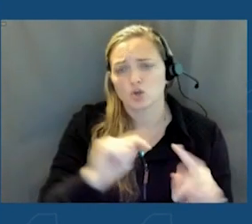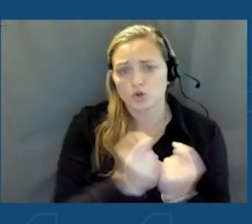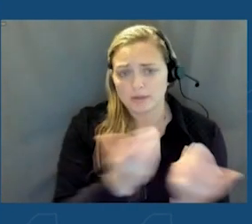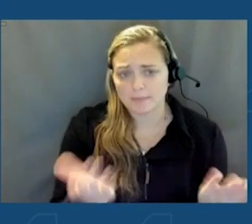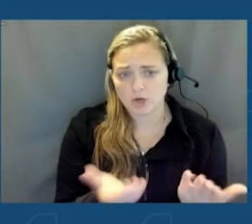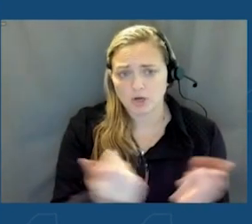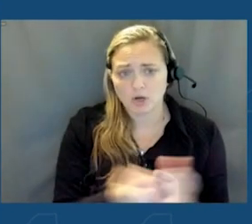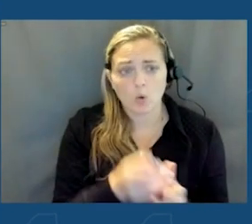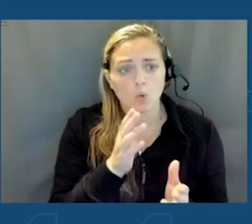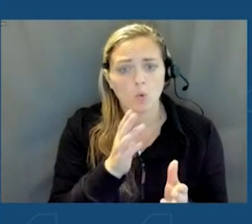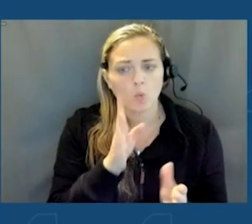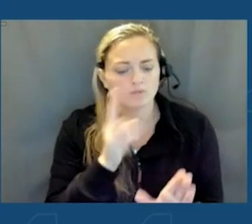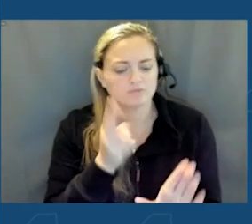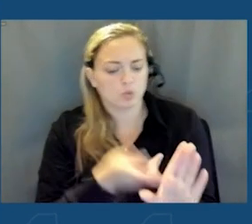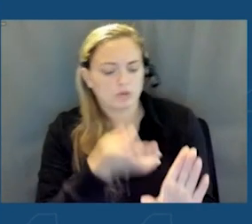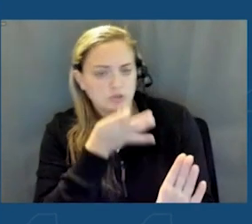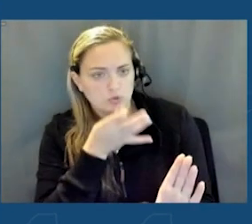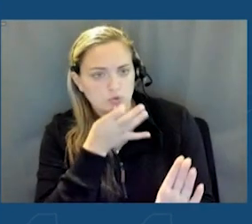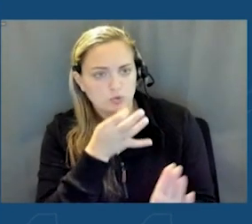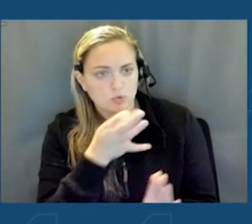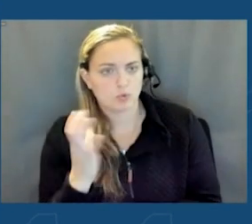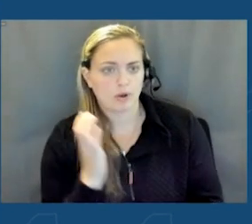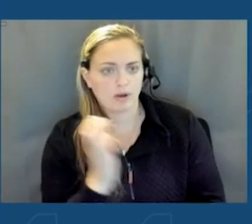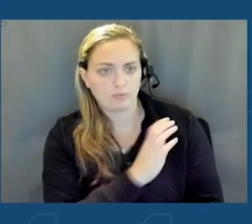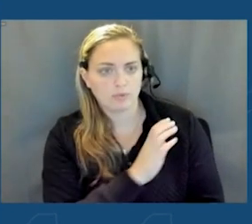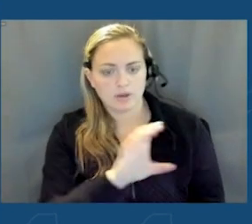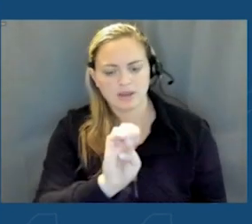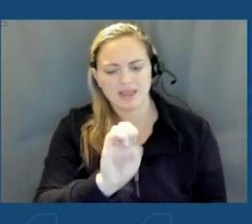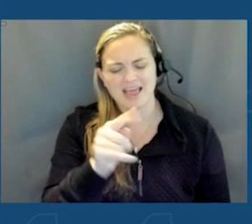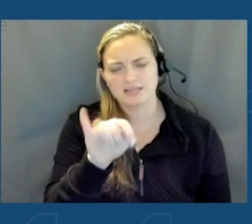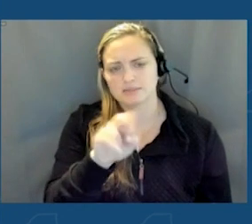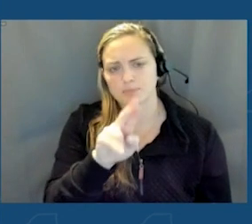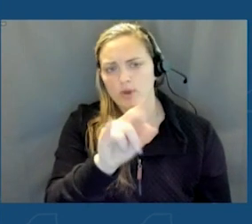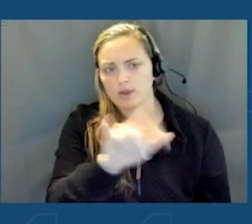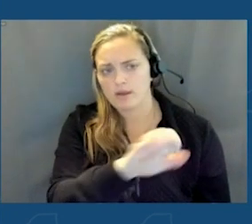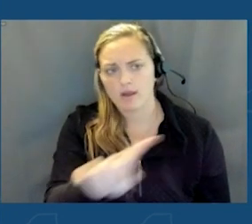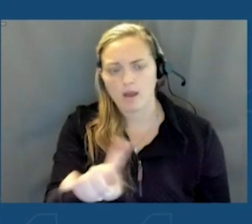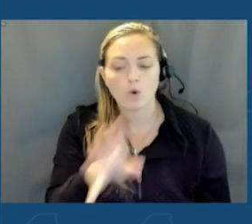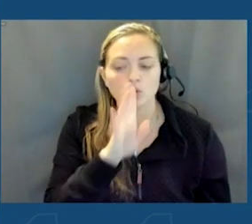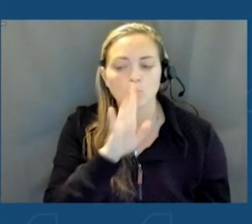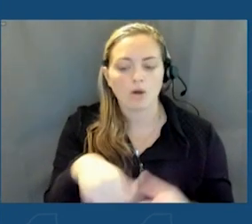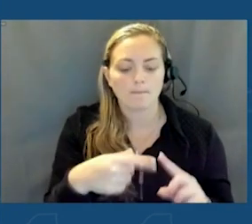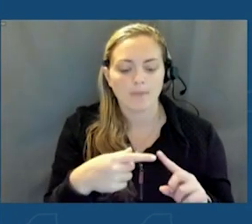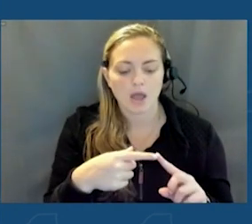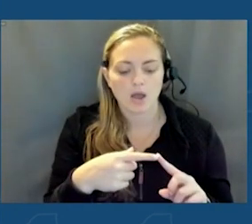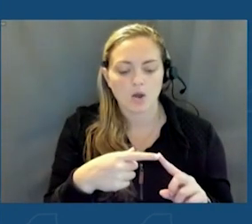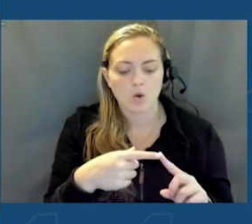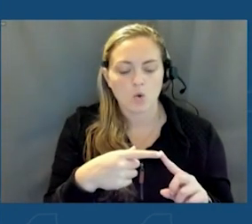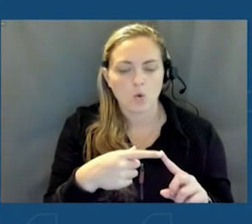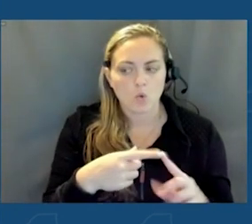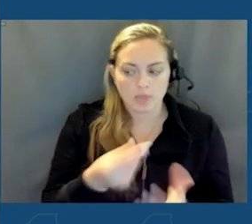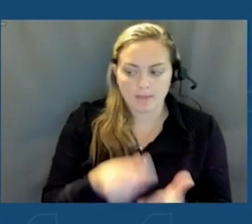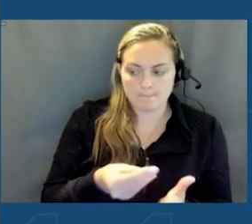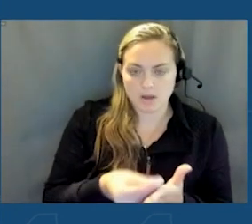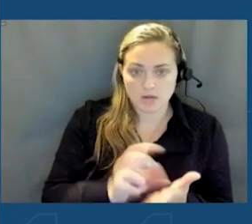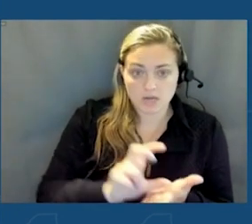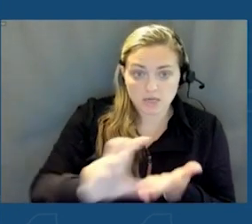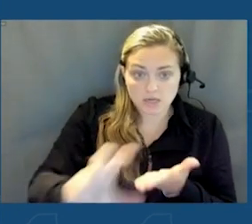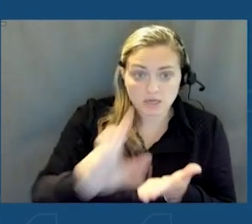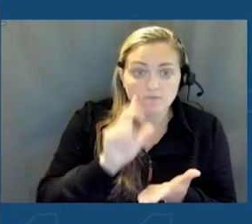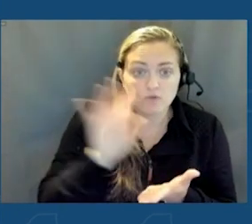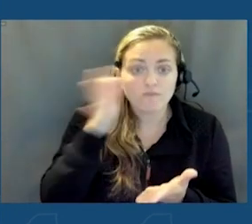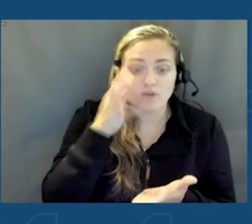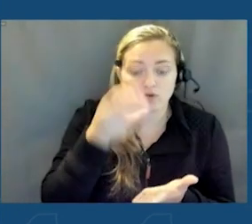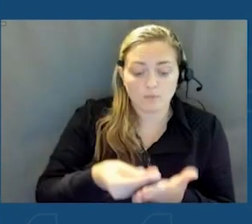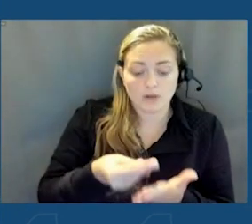be joined momentarily by Congressman Espana, who we want to have speak about the source of federal funds for what we're announcing here today, but